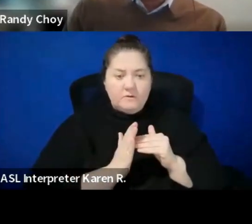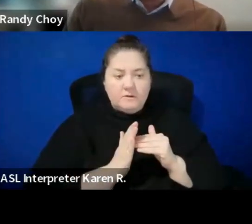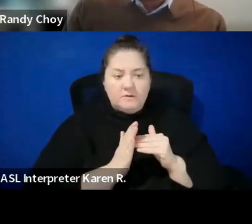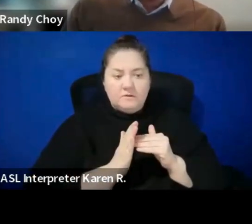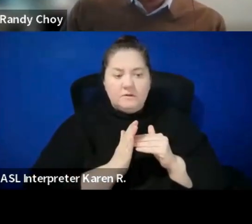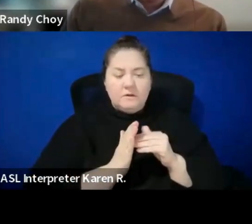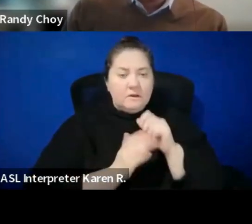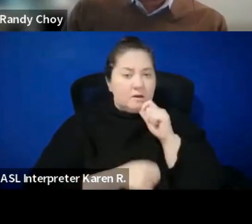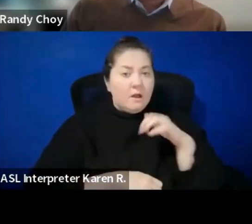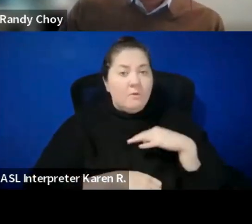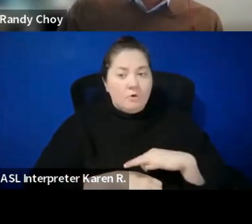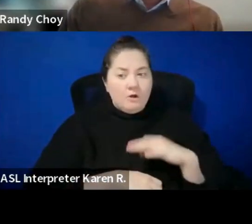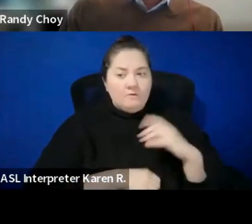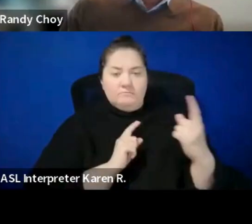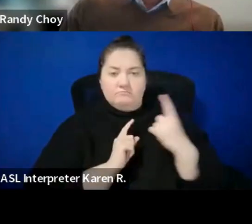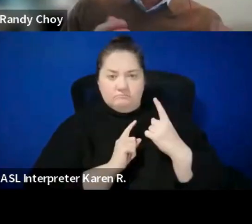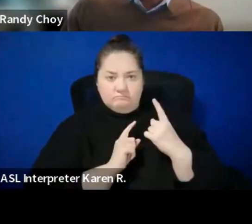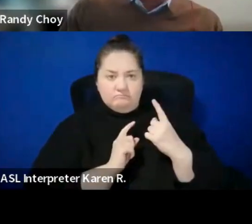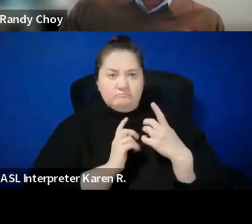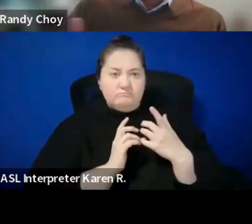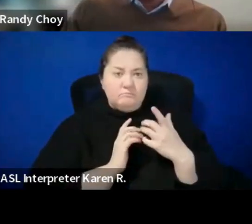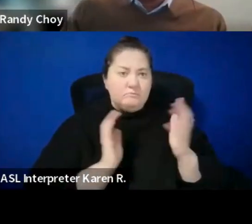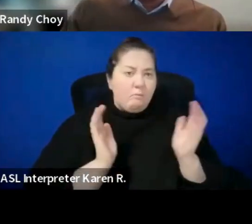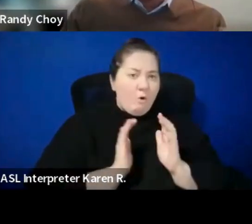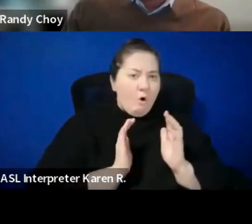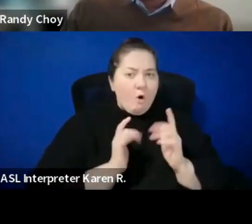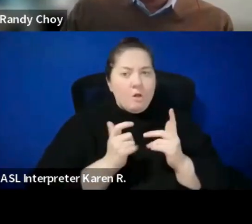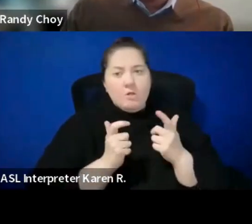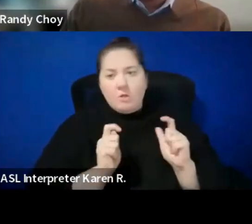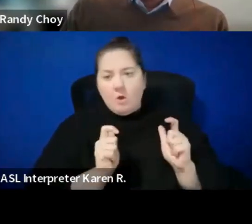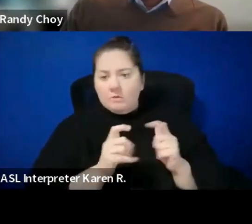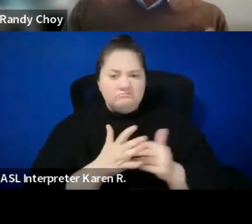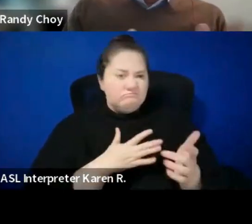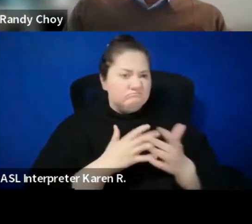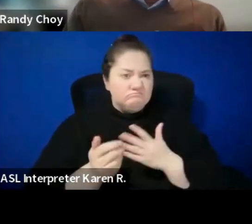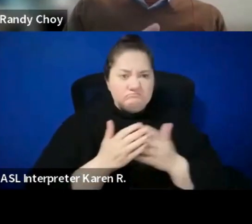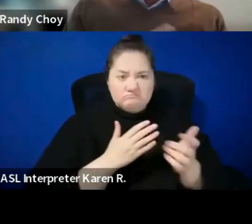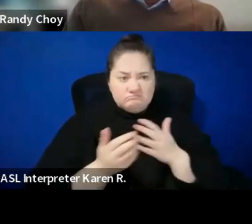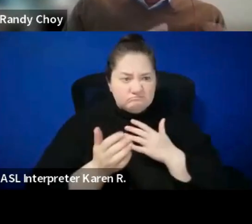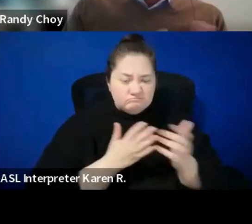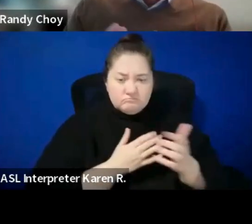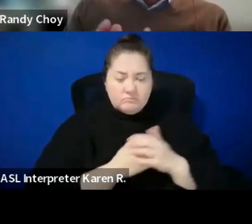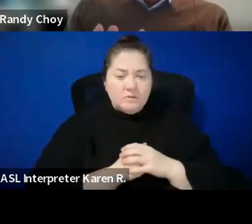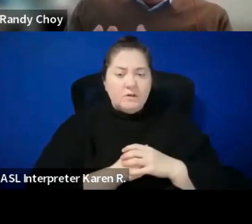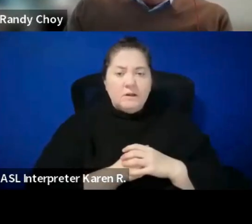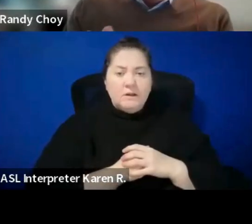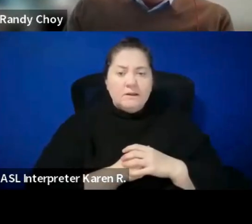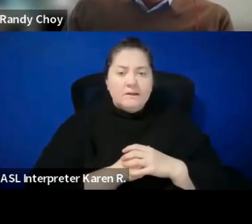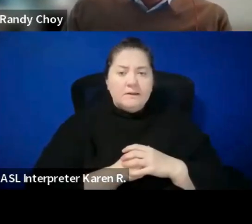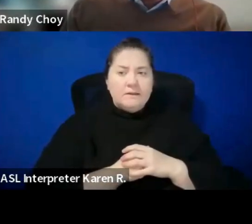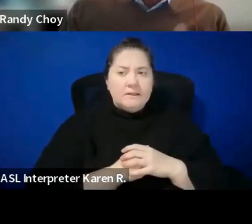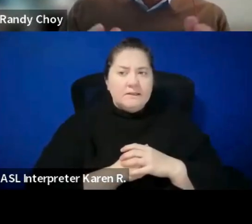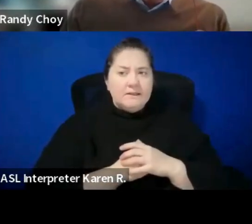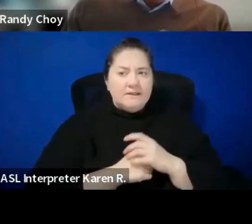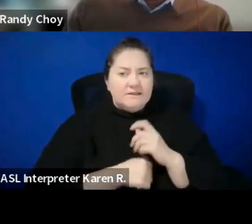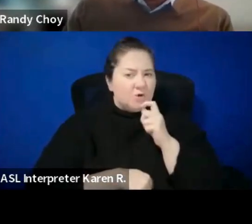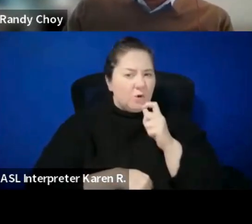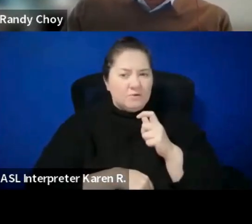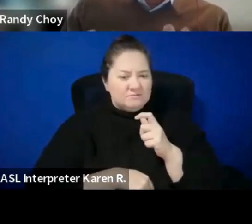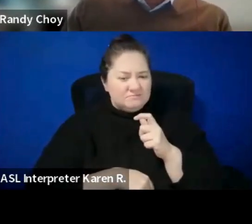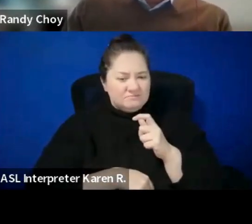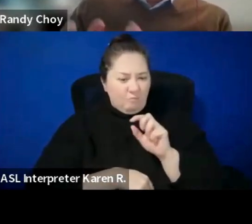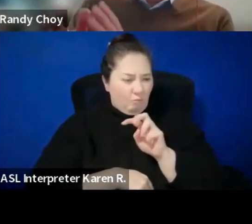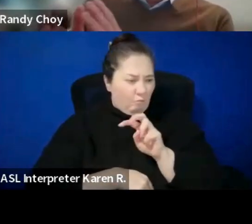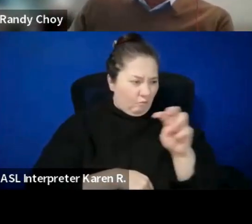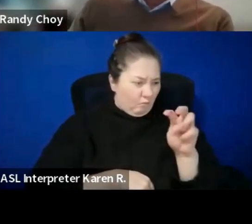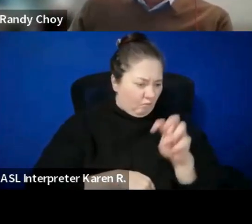by a nonprofit organization, whether it's a small one or a large one, really doesn't matter, that doesn't really take the time to pay attention